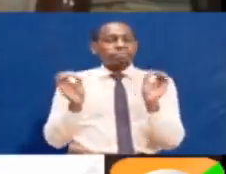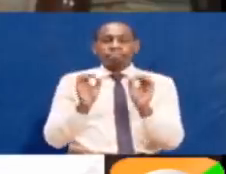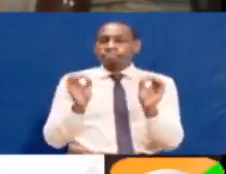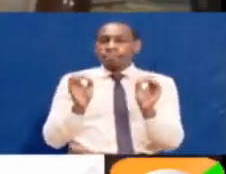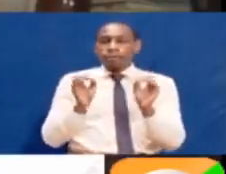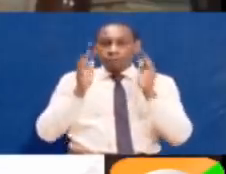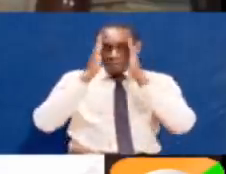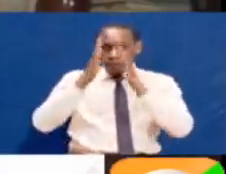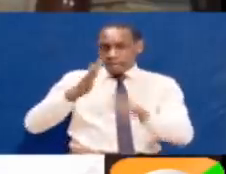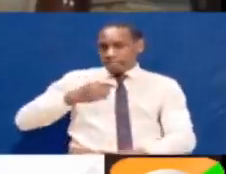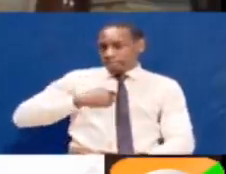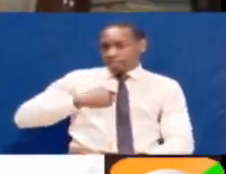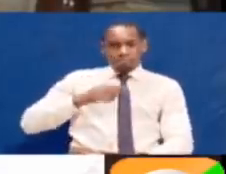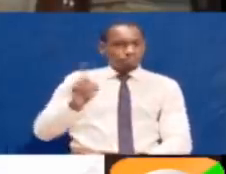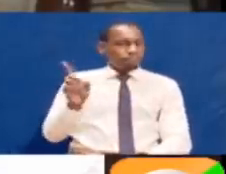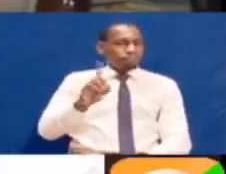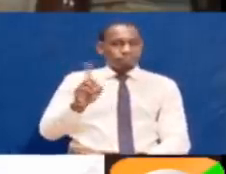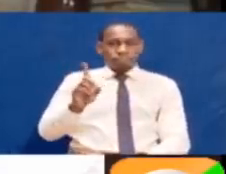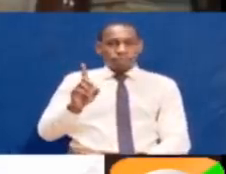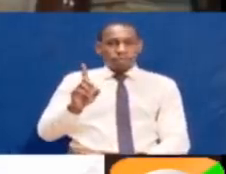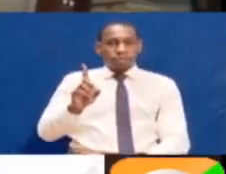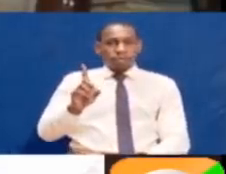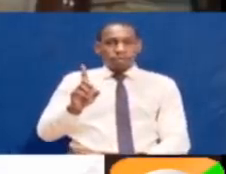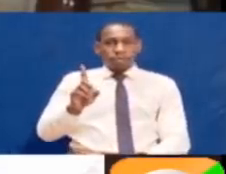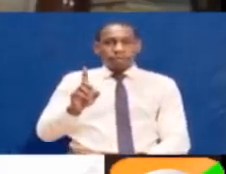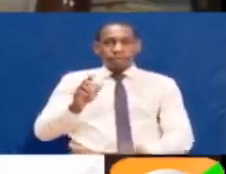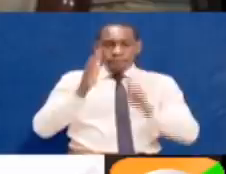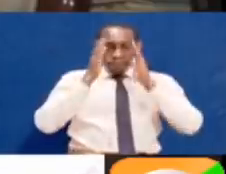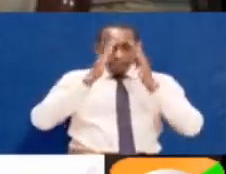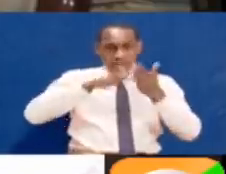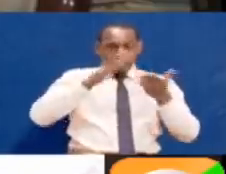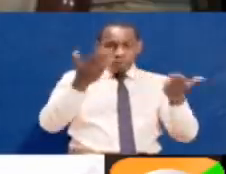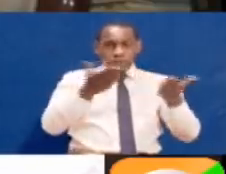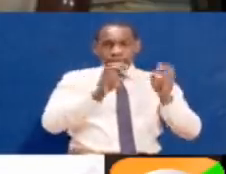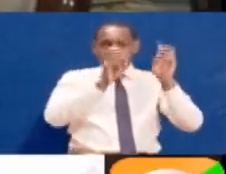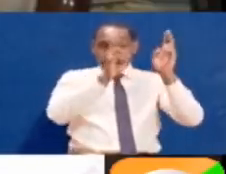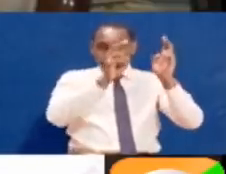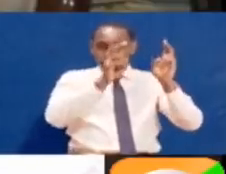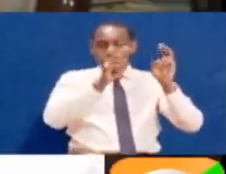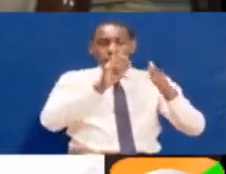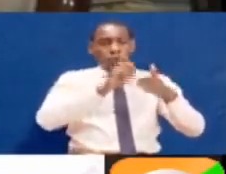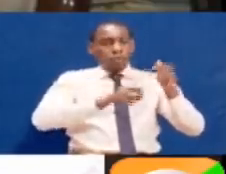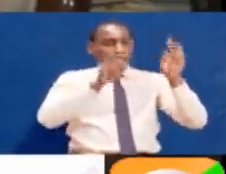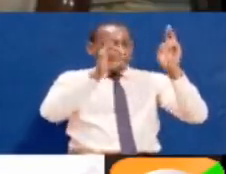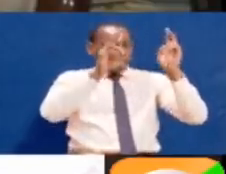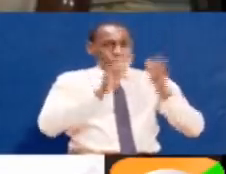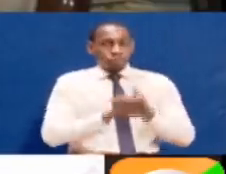I really don't want a lot of focus to be given to me. Mm-hmm. More focus should be given to the issues. What are the